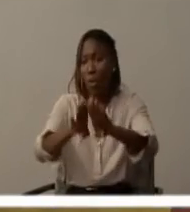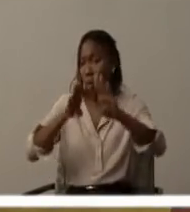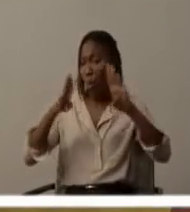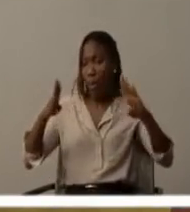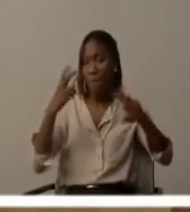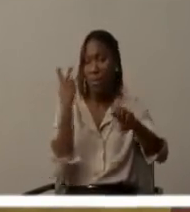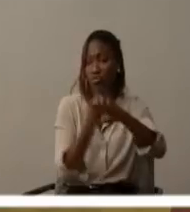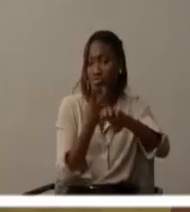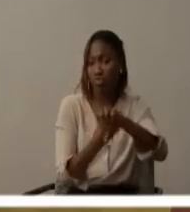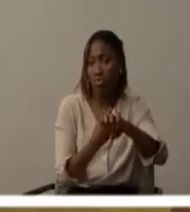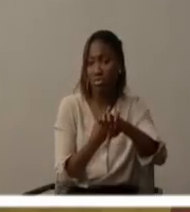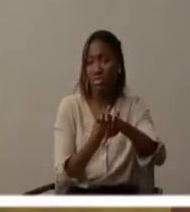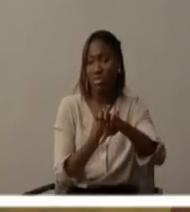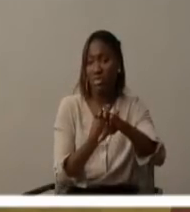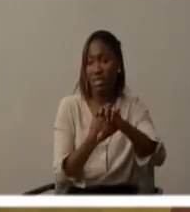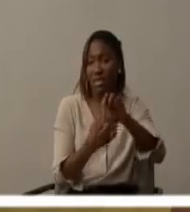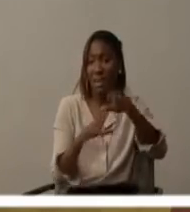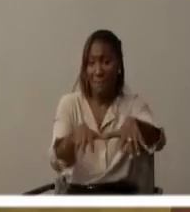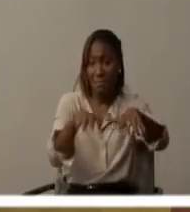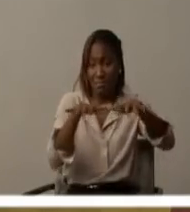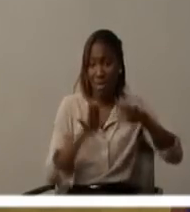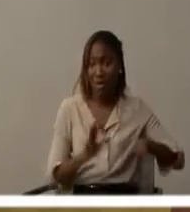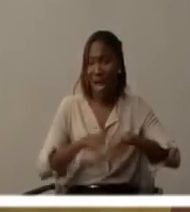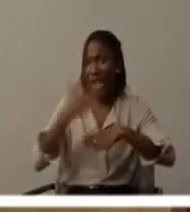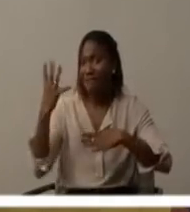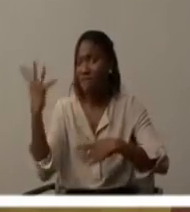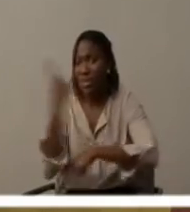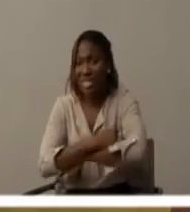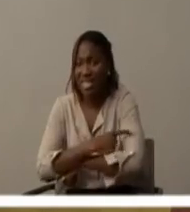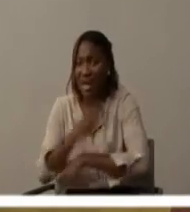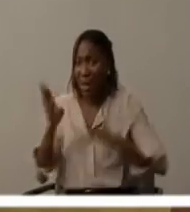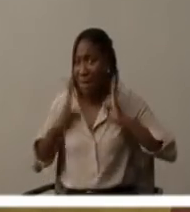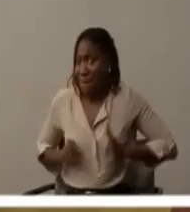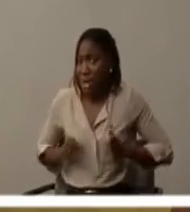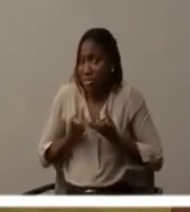twice, emphasizing the fact that what is going to happen here